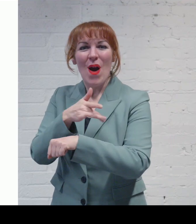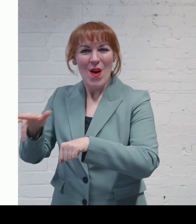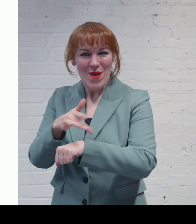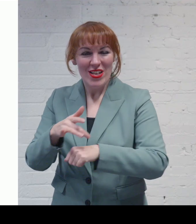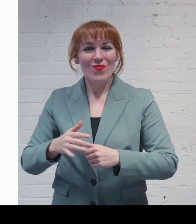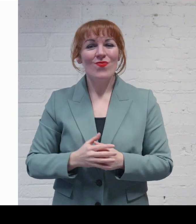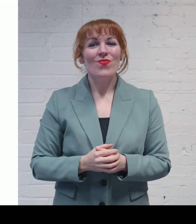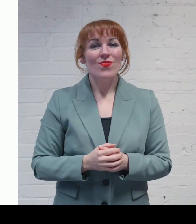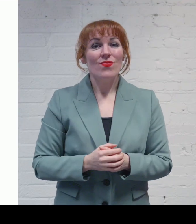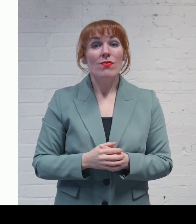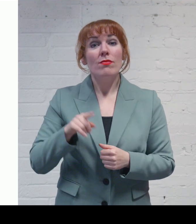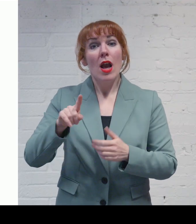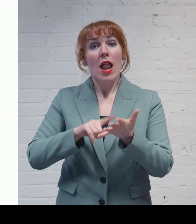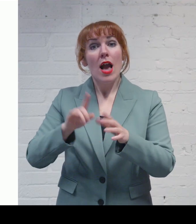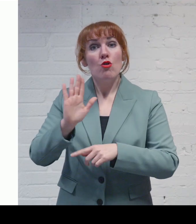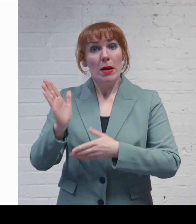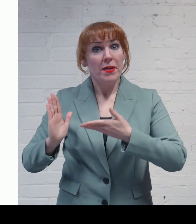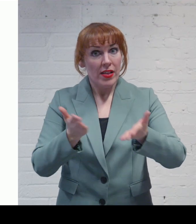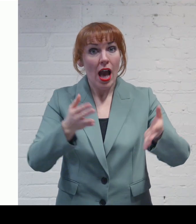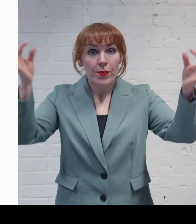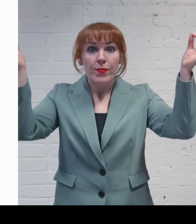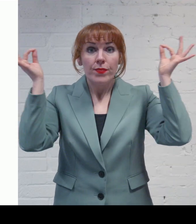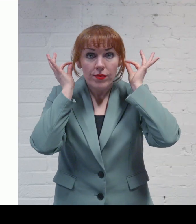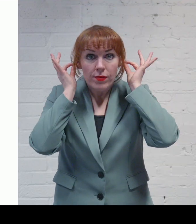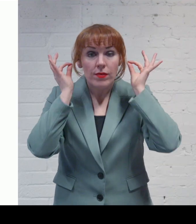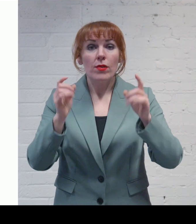The Lyric can provide ear defenders and sensory toys for